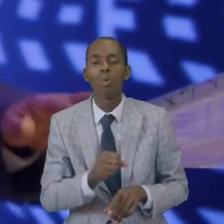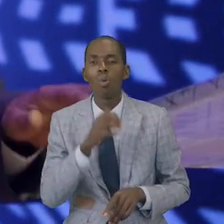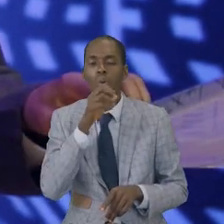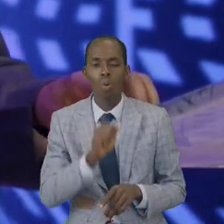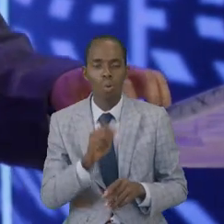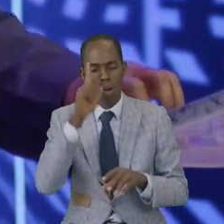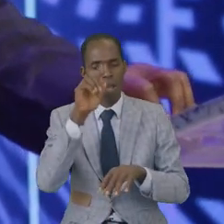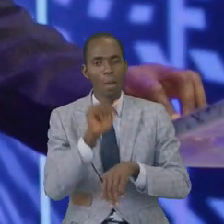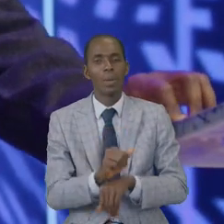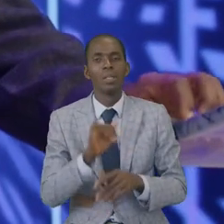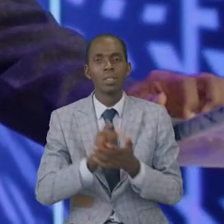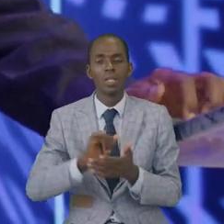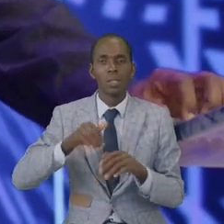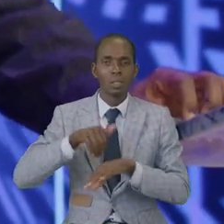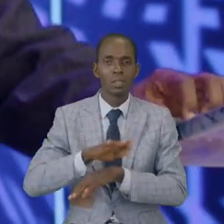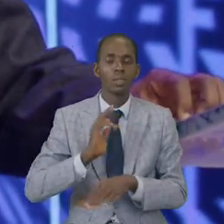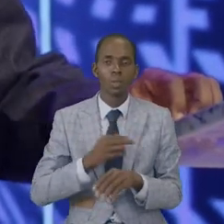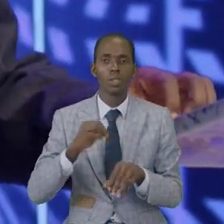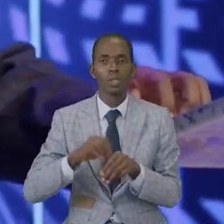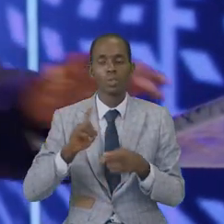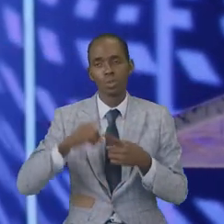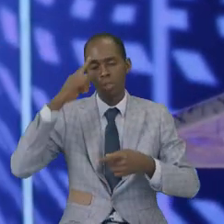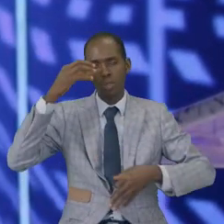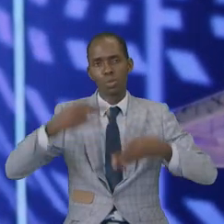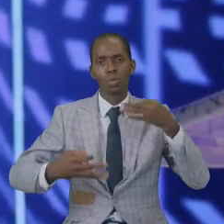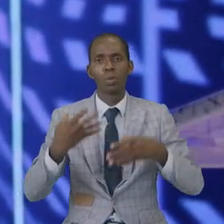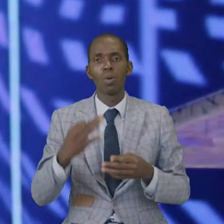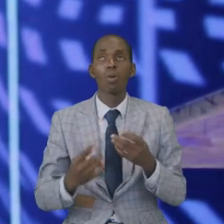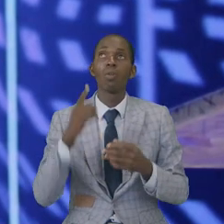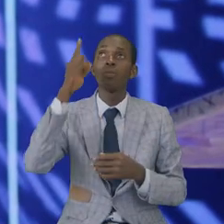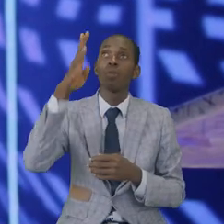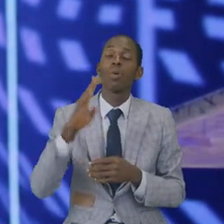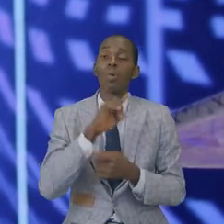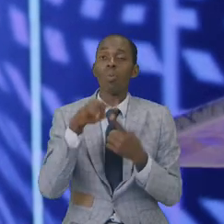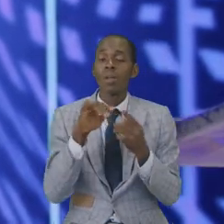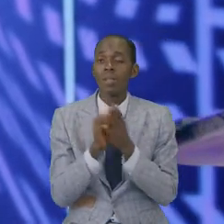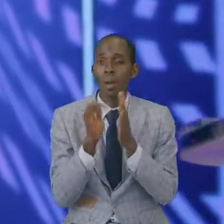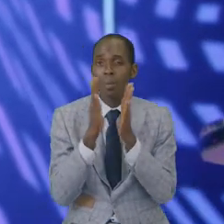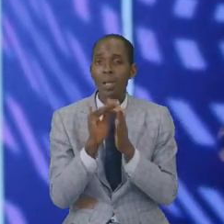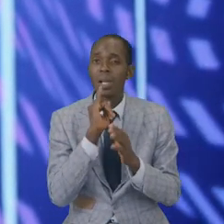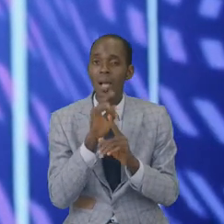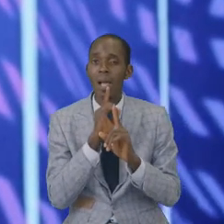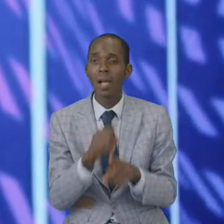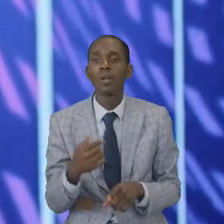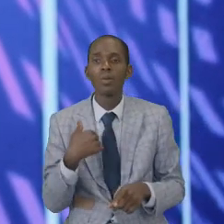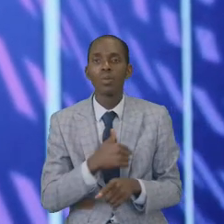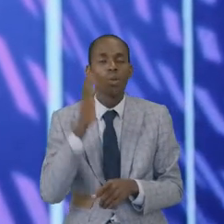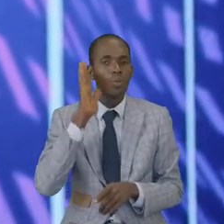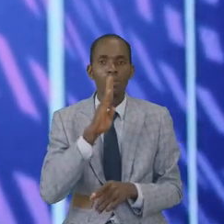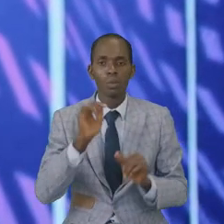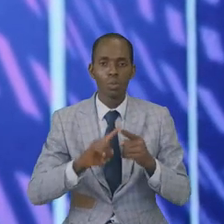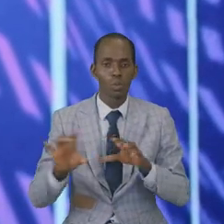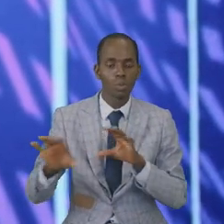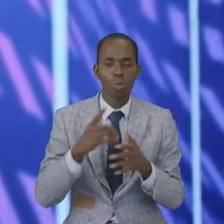lifestyle that gets us into the judgment of God. When that prayer is answered, we'll be able to sow what is right, what